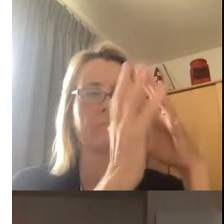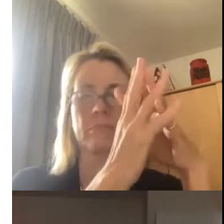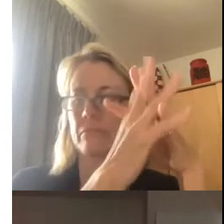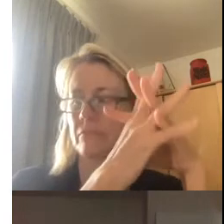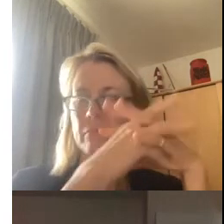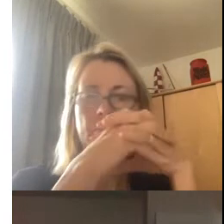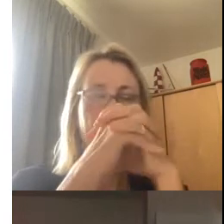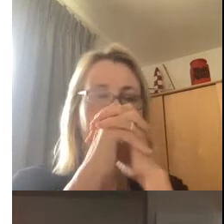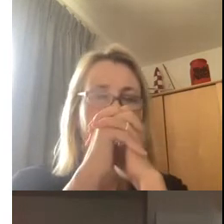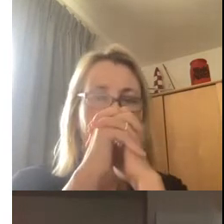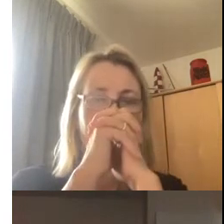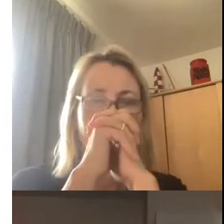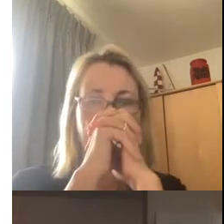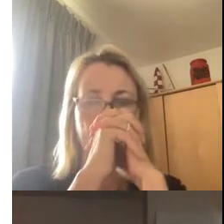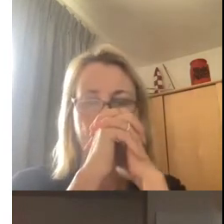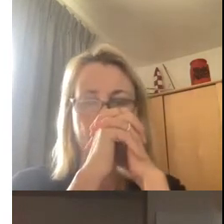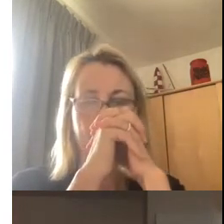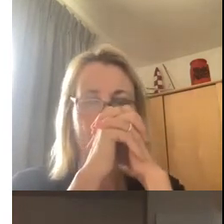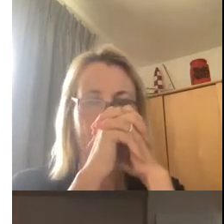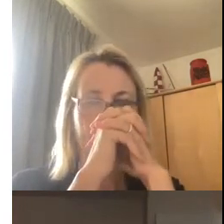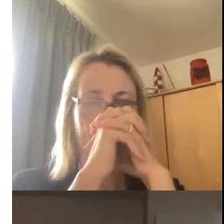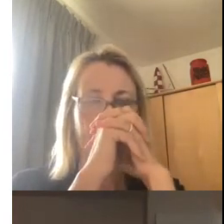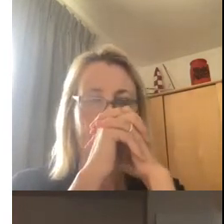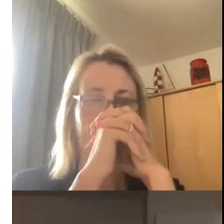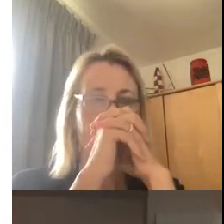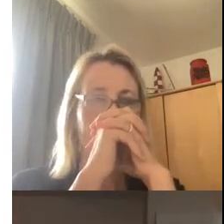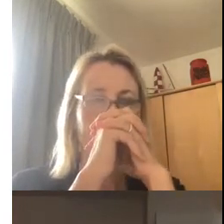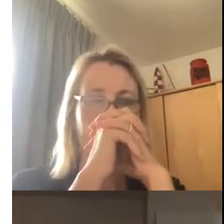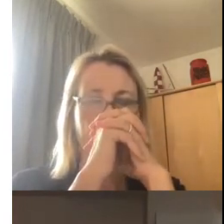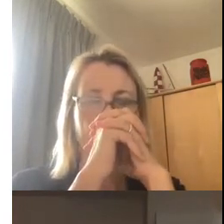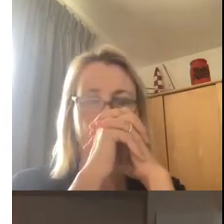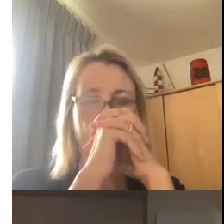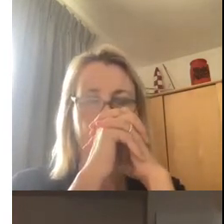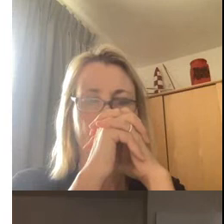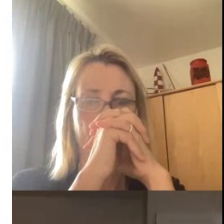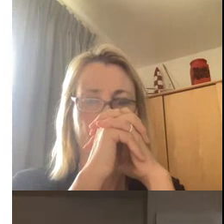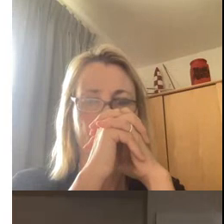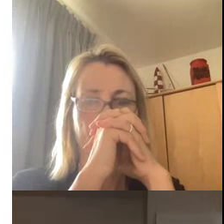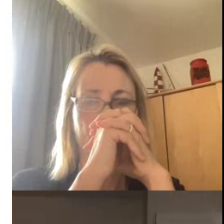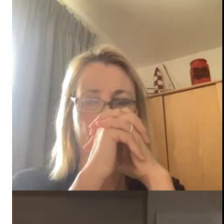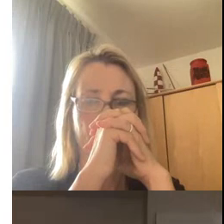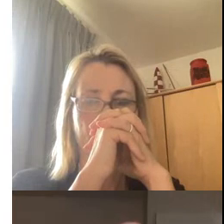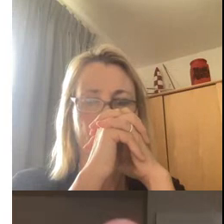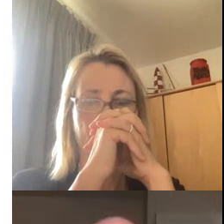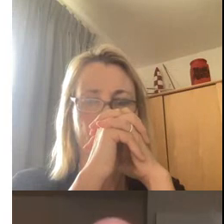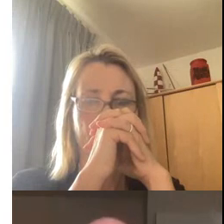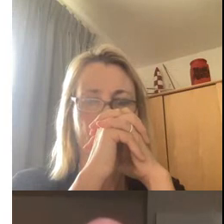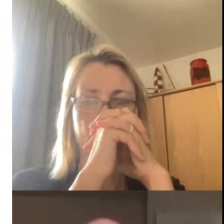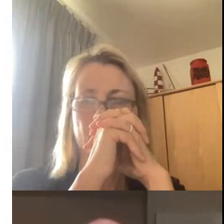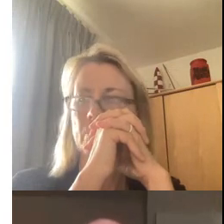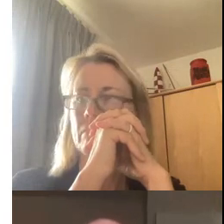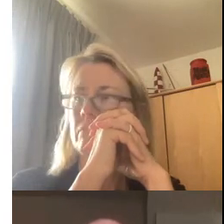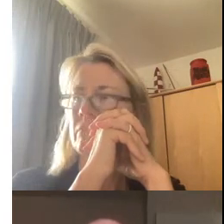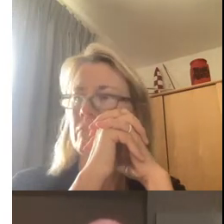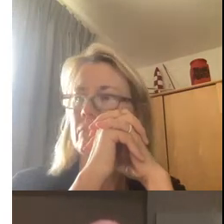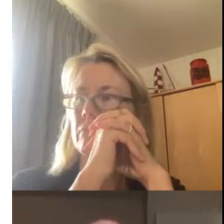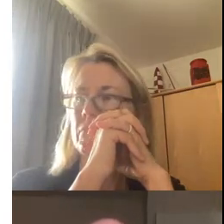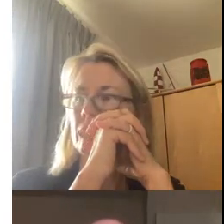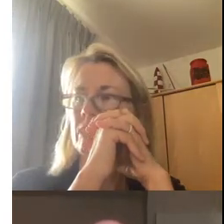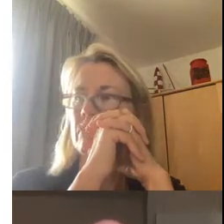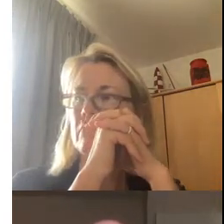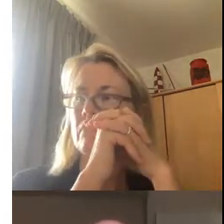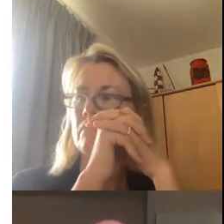the produce that they sell. Somebody said they don't want to poison half of Birmingham with their milk, and they never